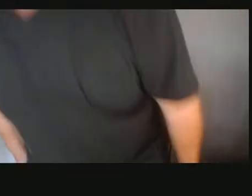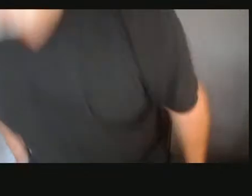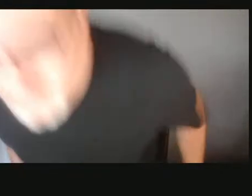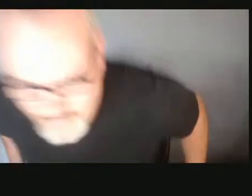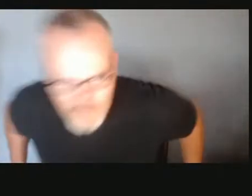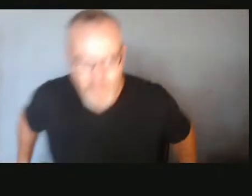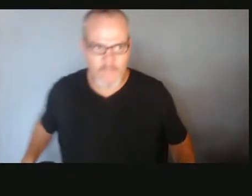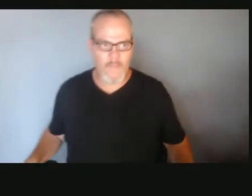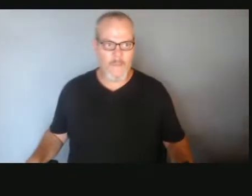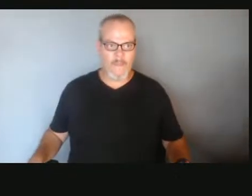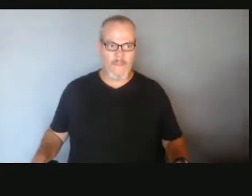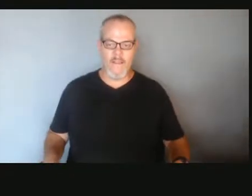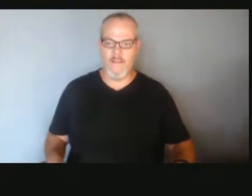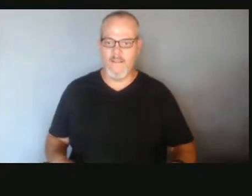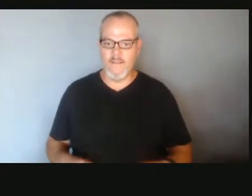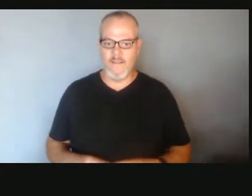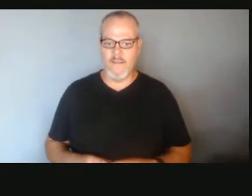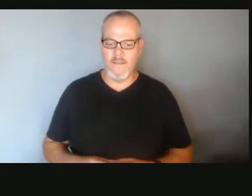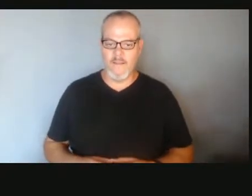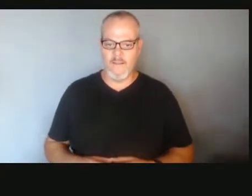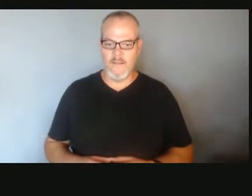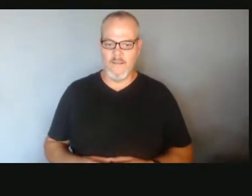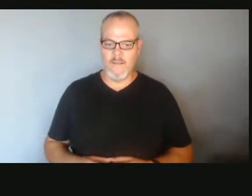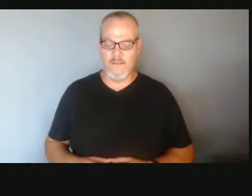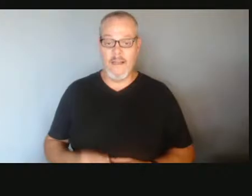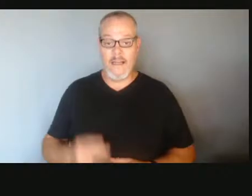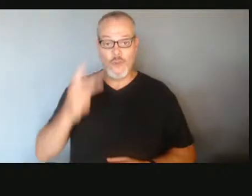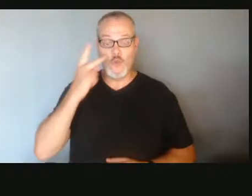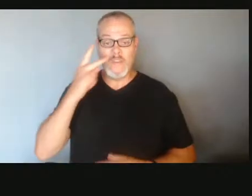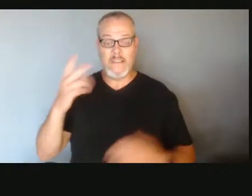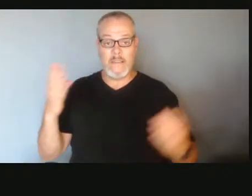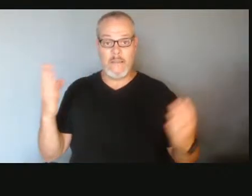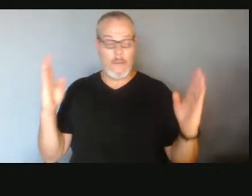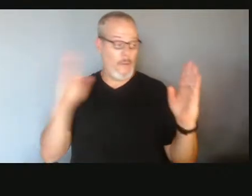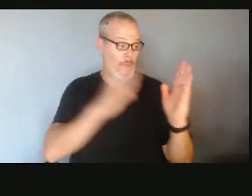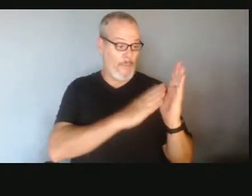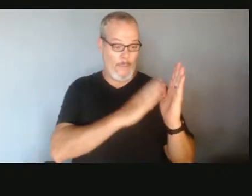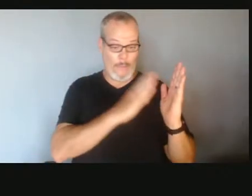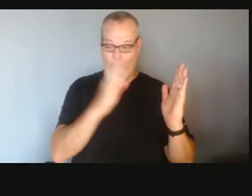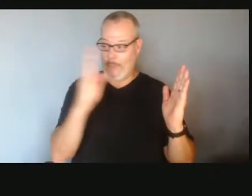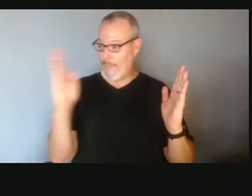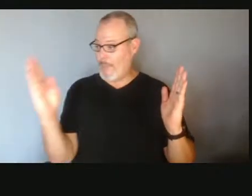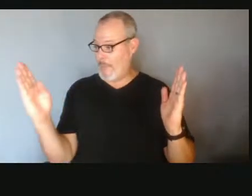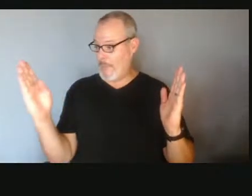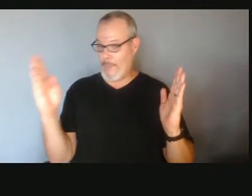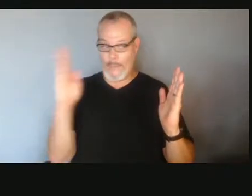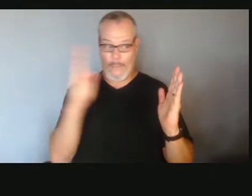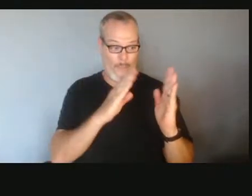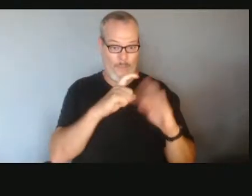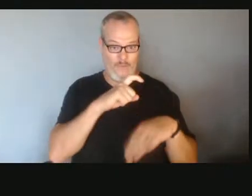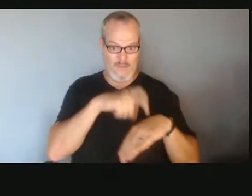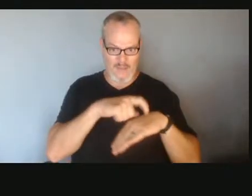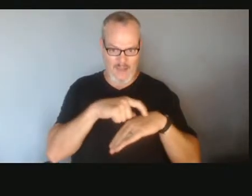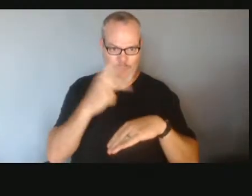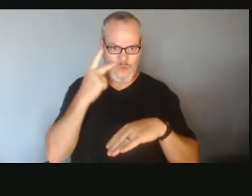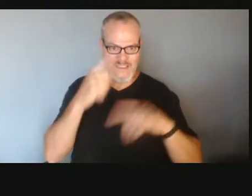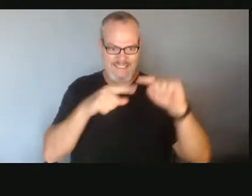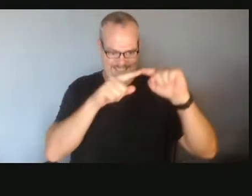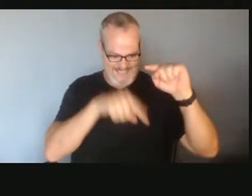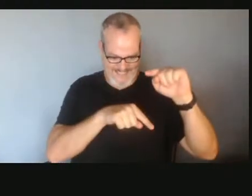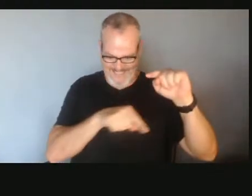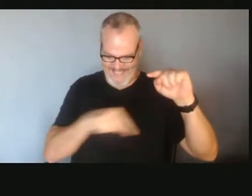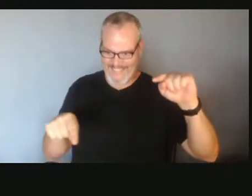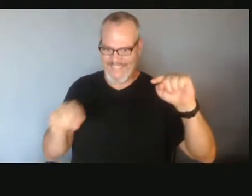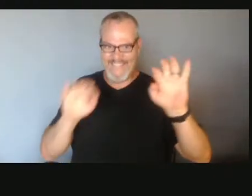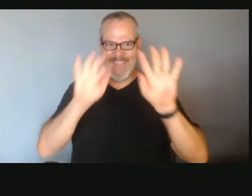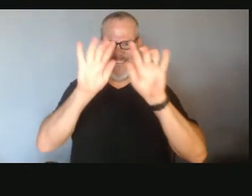And on that, you can see that, yeah, over time, this is just time, days from the onset. So 1 is at the left and 30 is at the right. And so they're all in a sequence here.